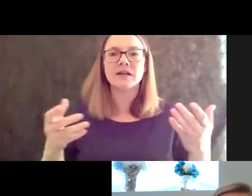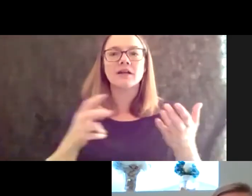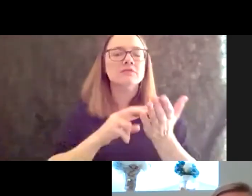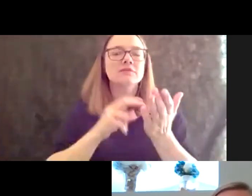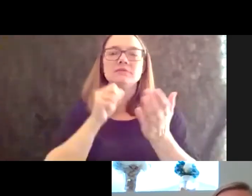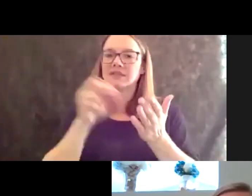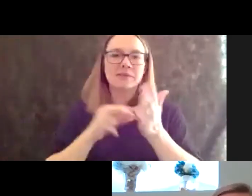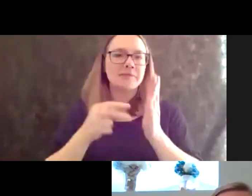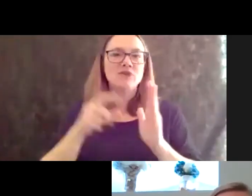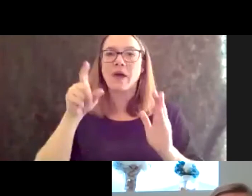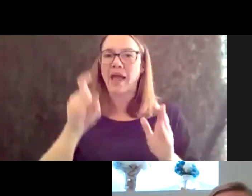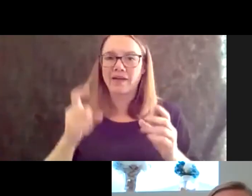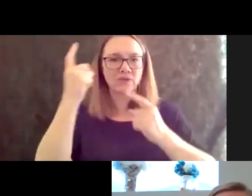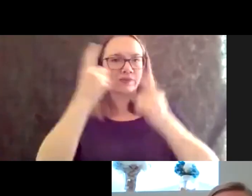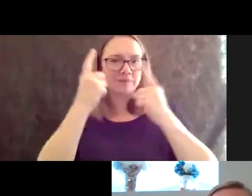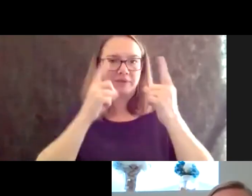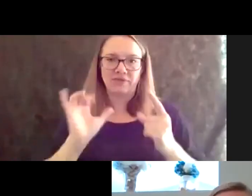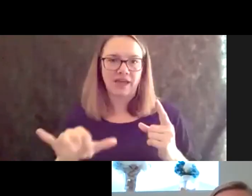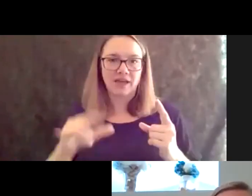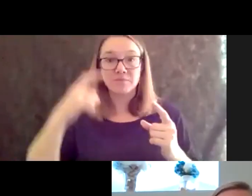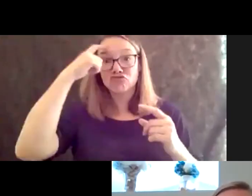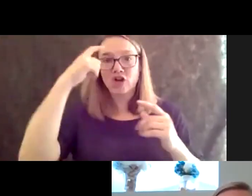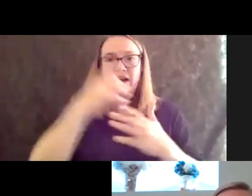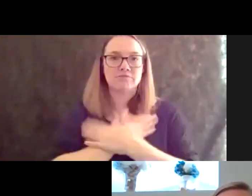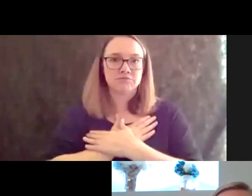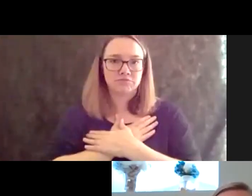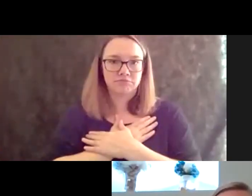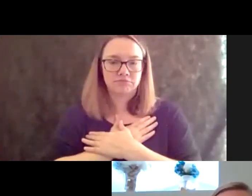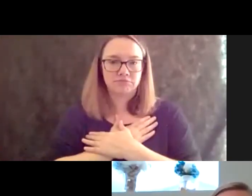hard. Like, give your brain a break, and then